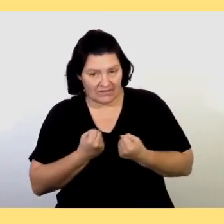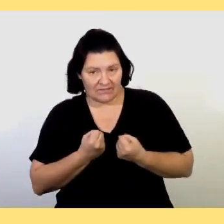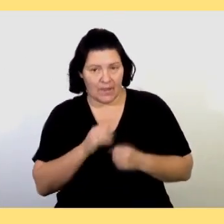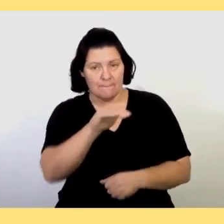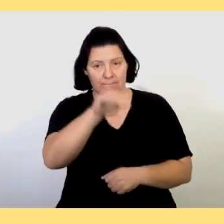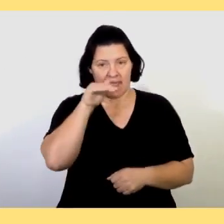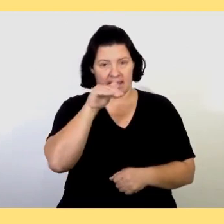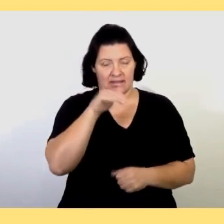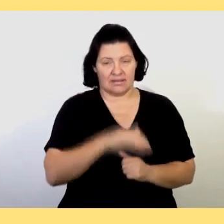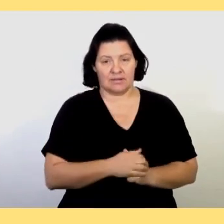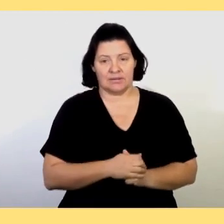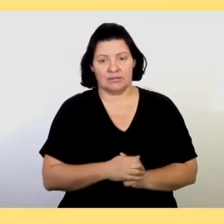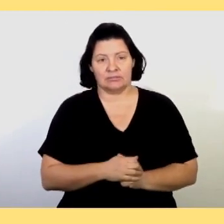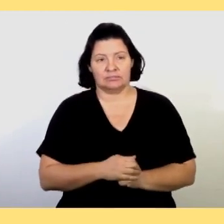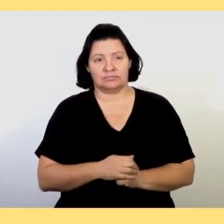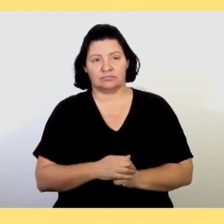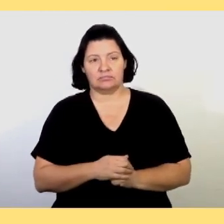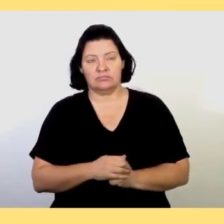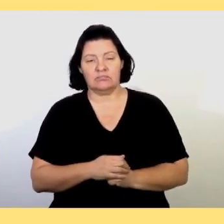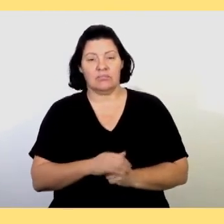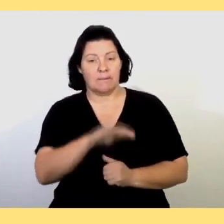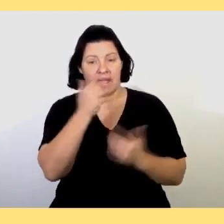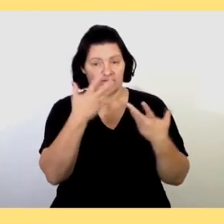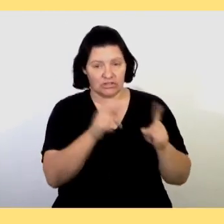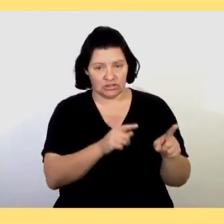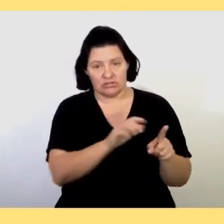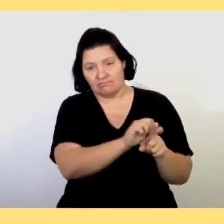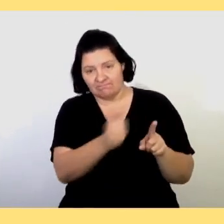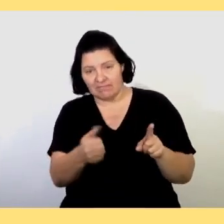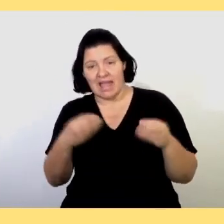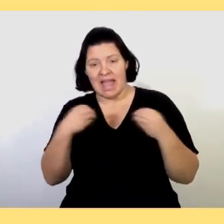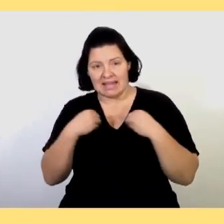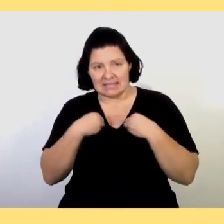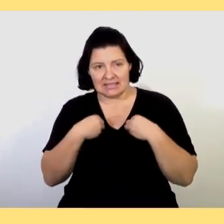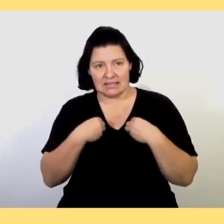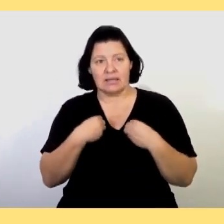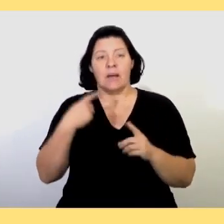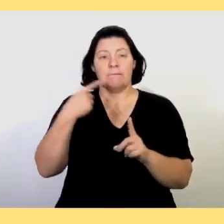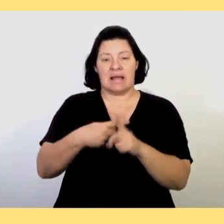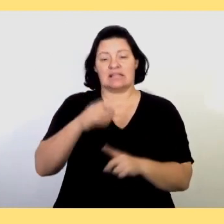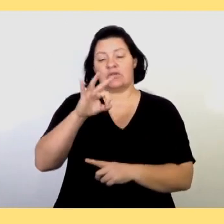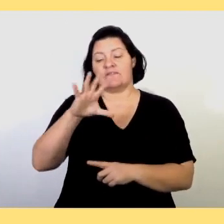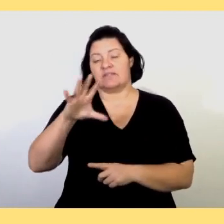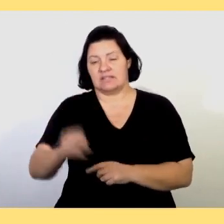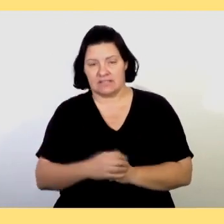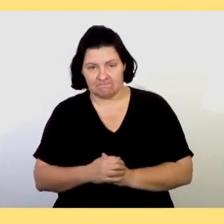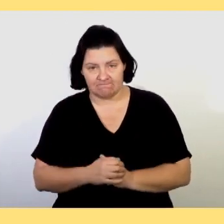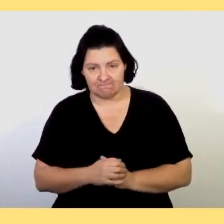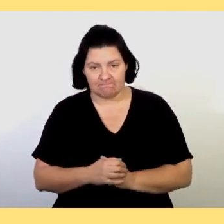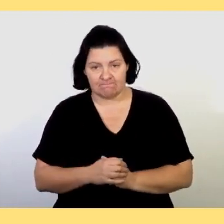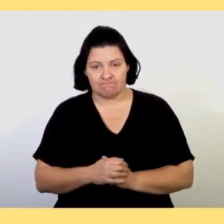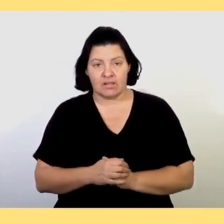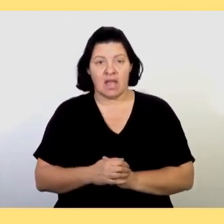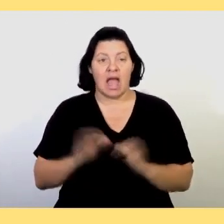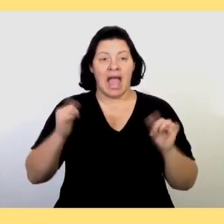receiving bank, which once it's bank, assets, plus 350.